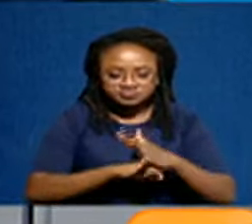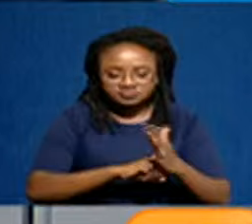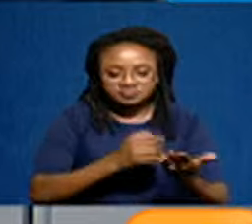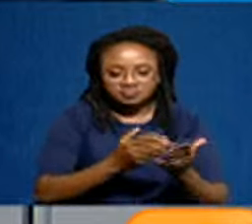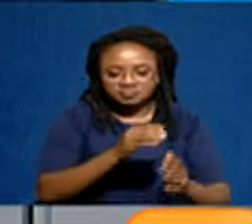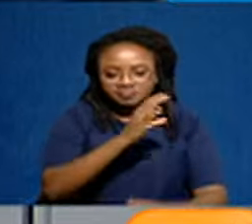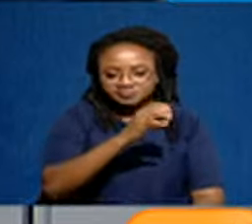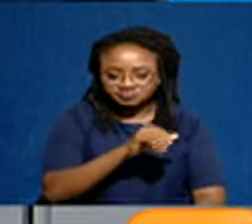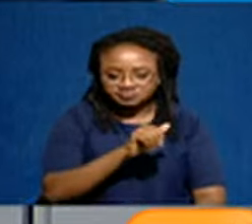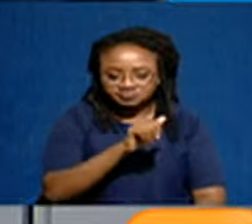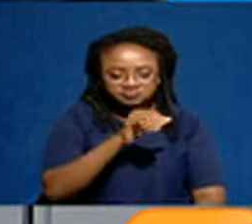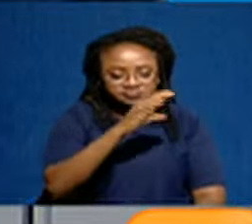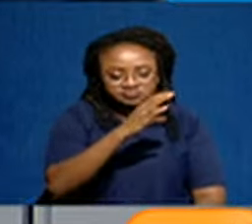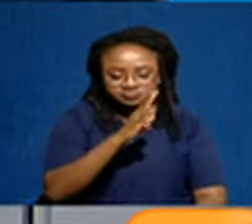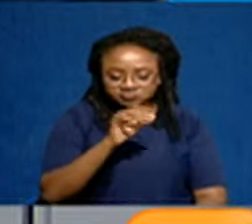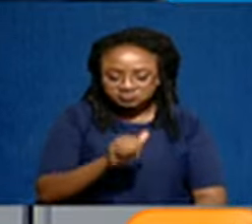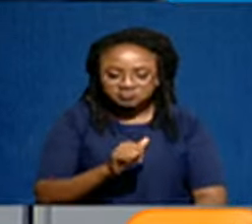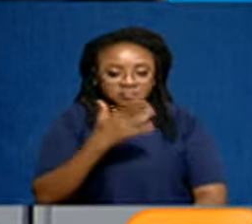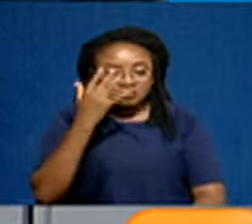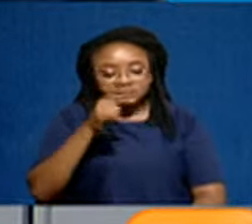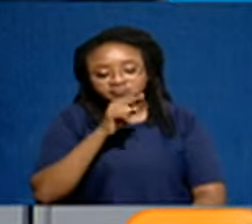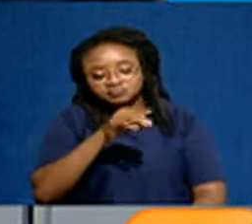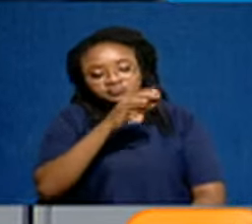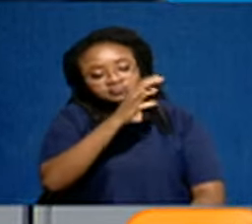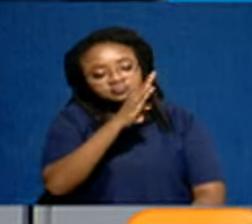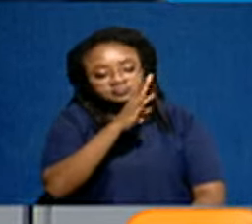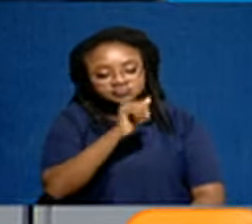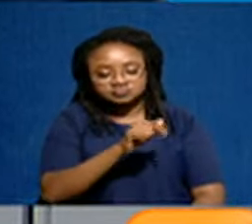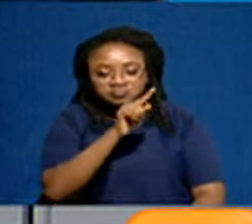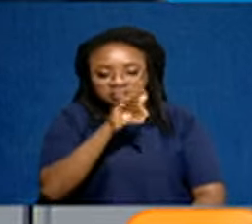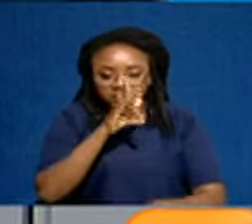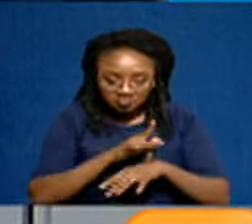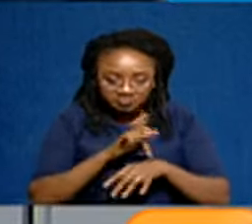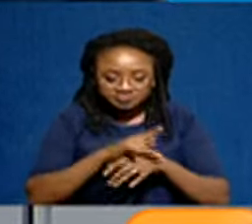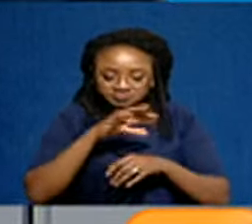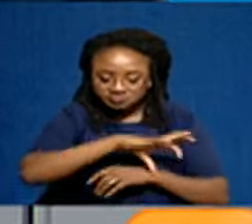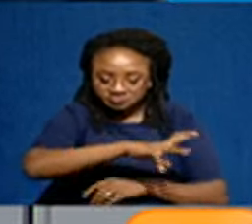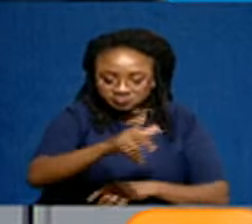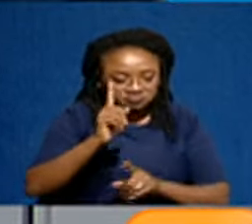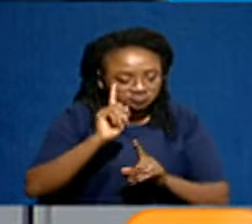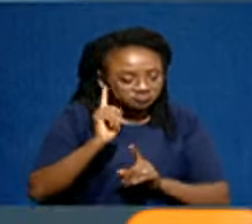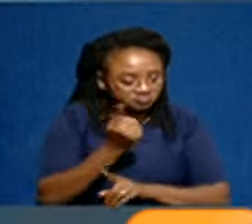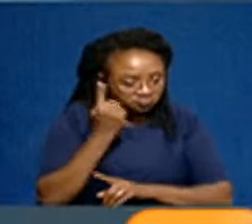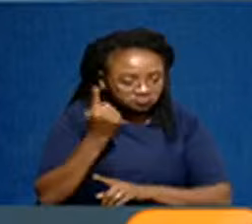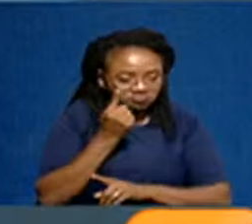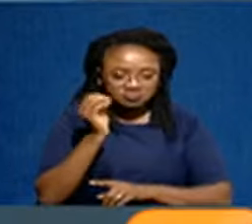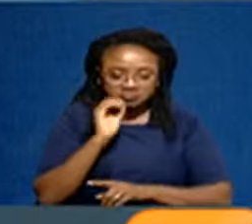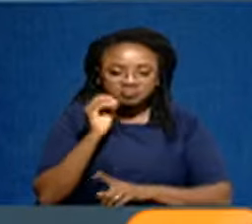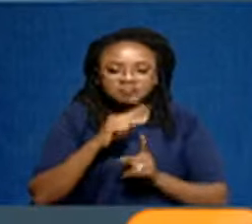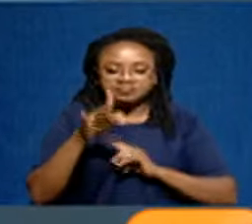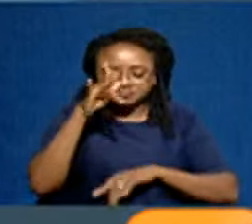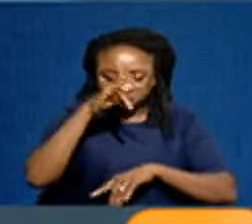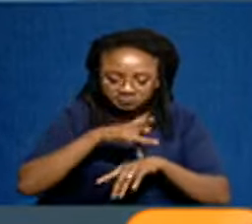the CBA is another monster that cuts across, not just across the counties, but across inter-ministries.